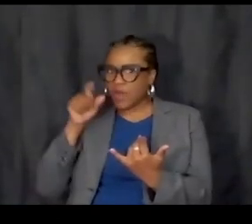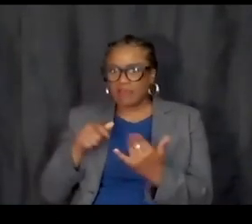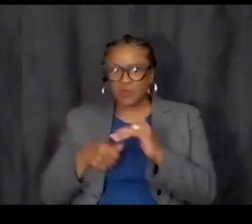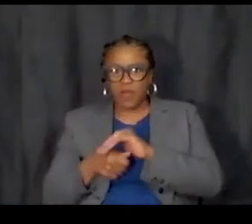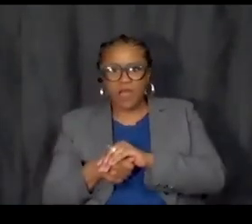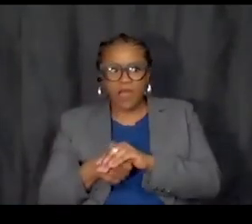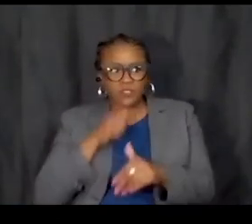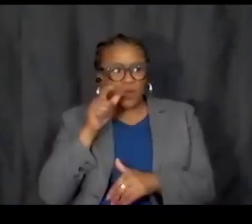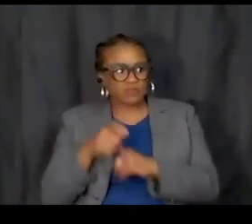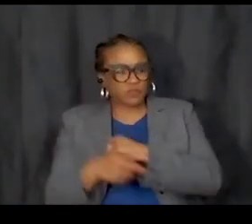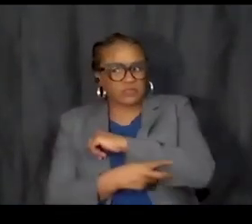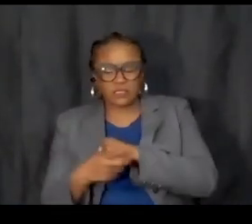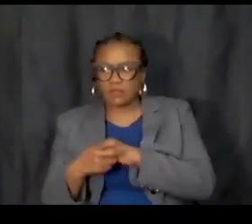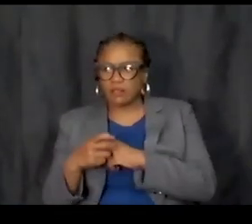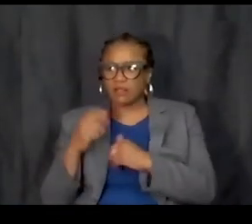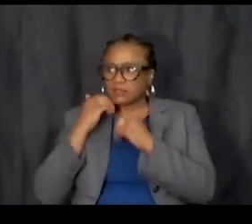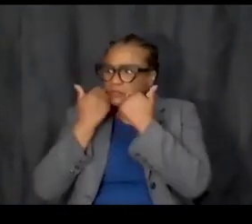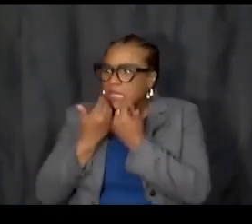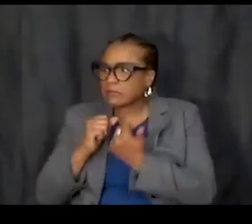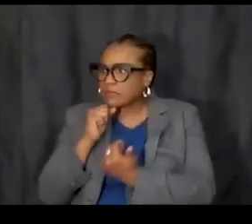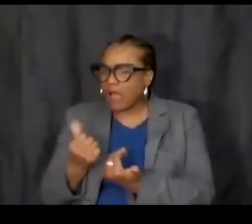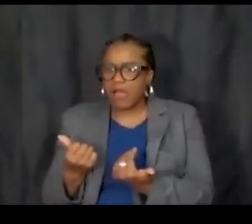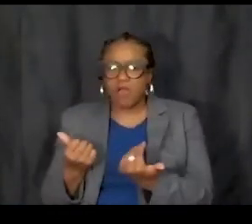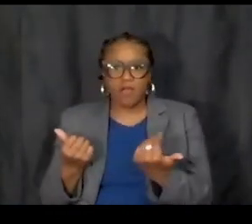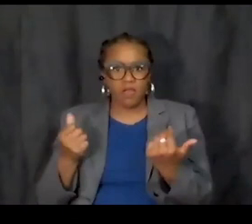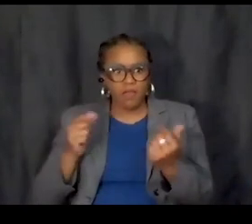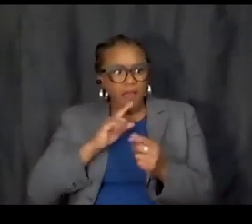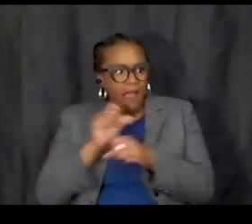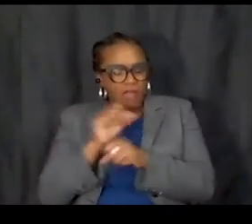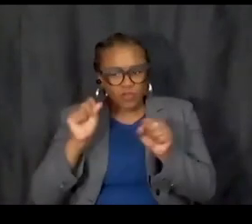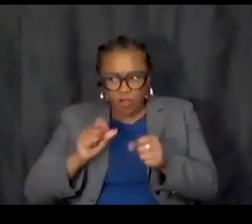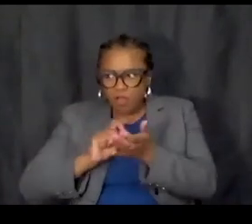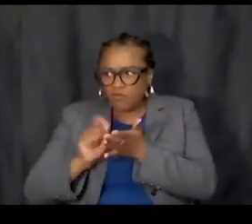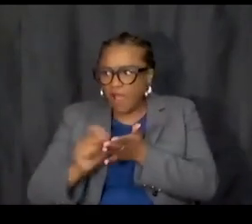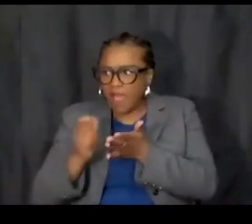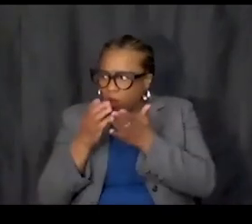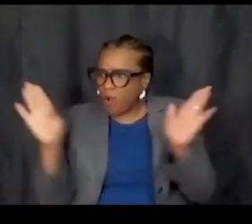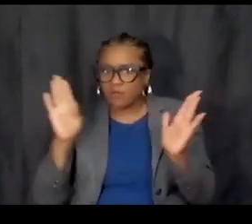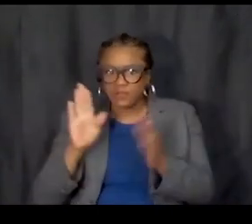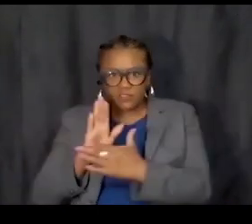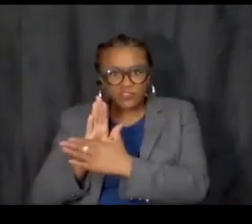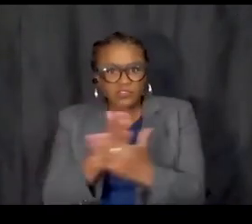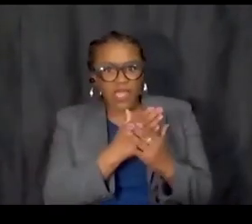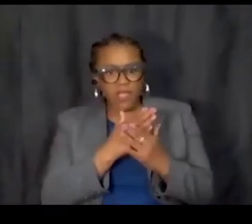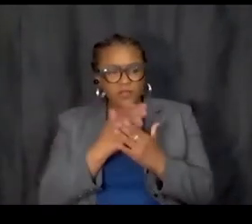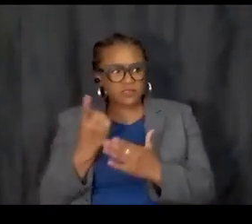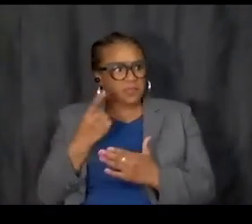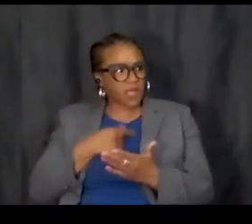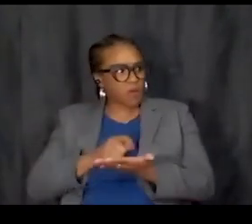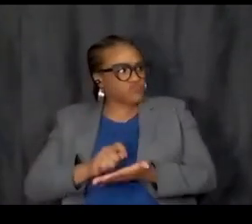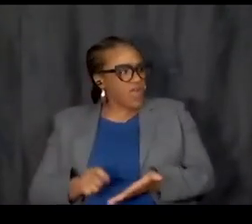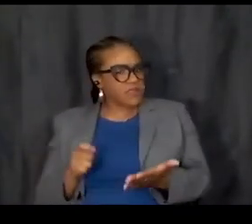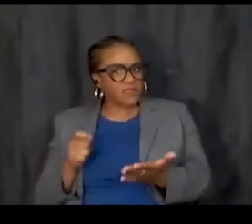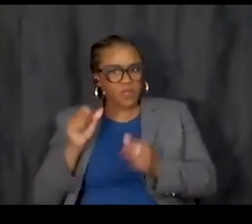I think, like some shame and privacy as well. I could actually like kind of write in the open and share something I was writing with a